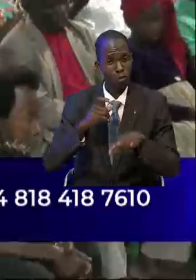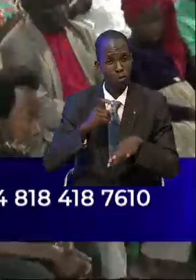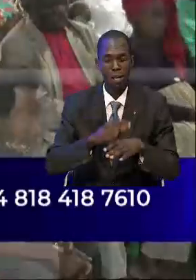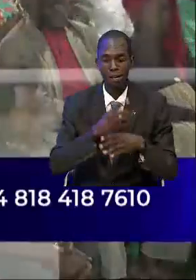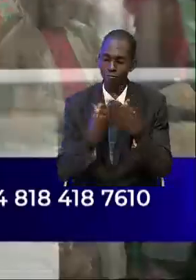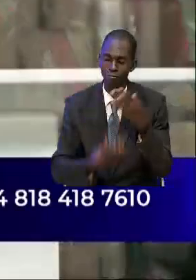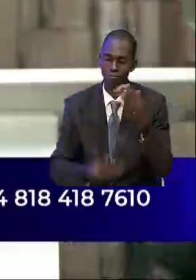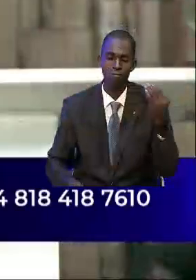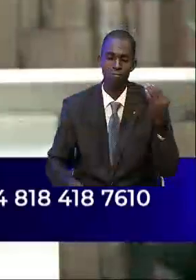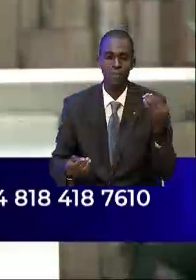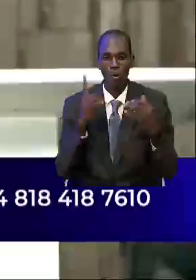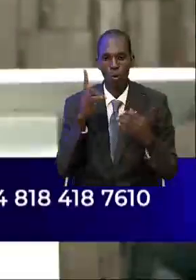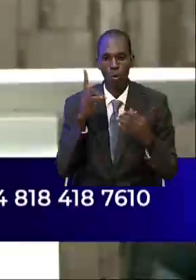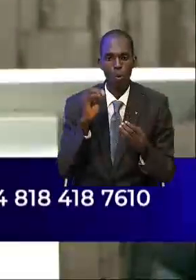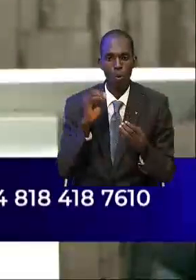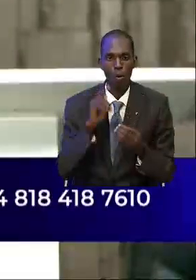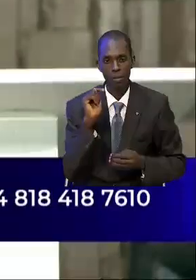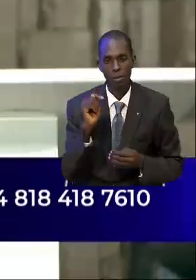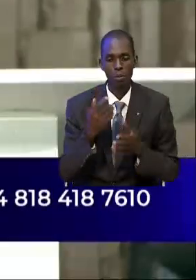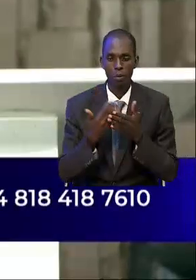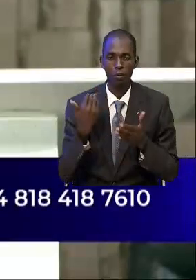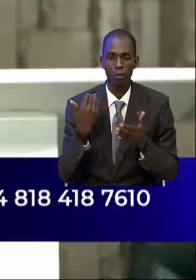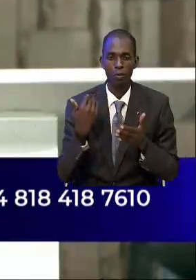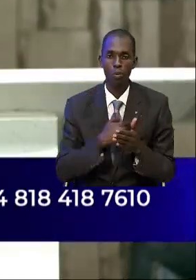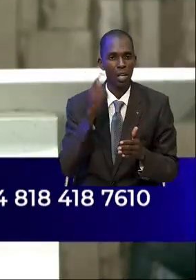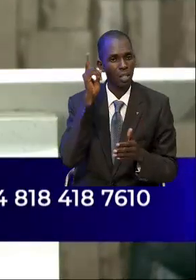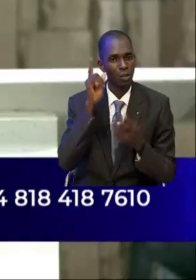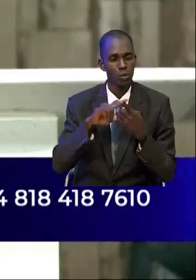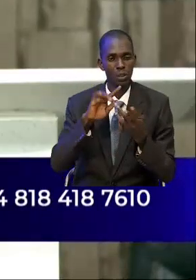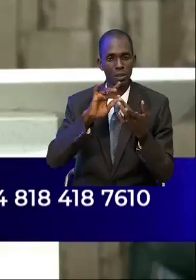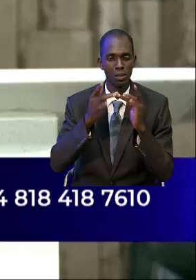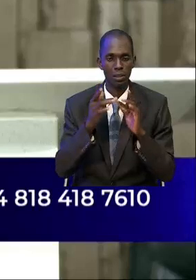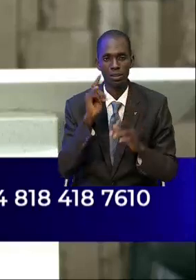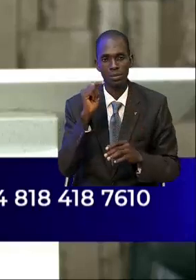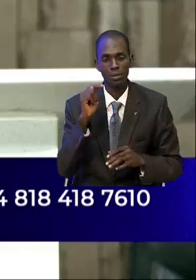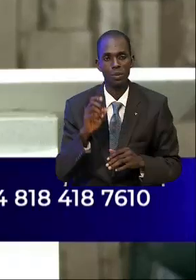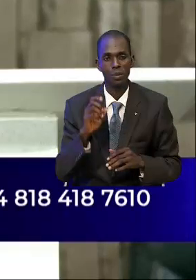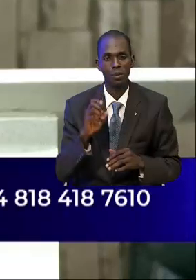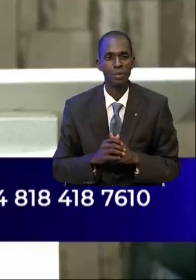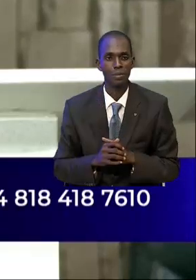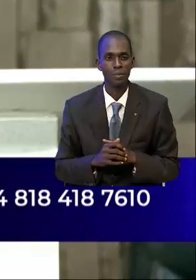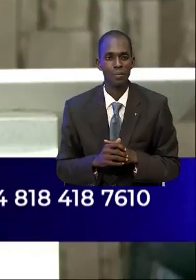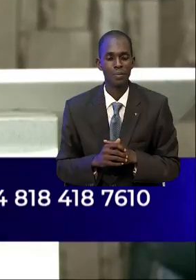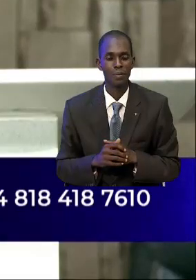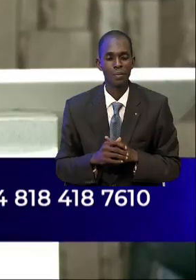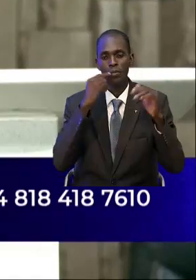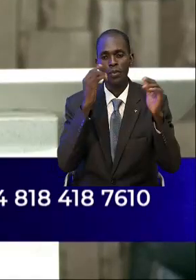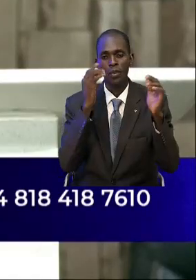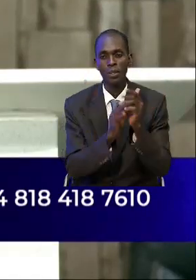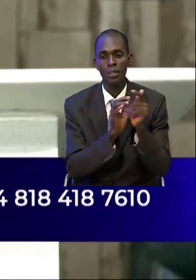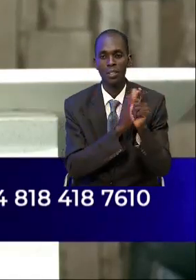troubling him for some time vanished after the prayer of the man of God. We'll take one more testimony before we go to the social